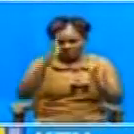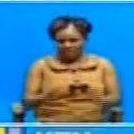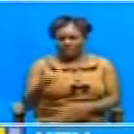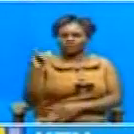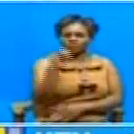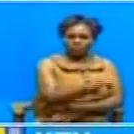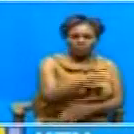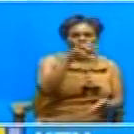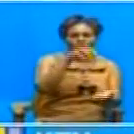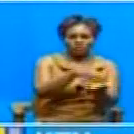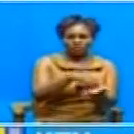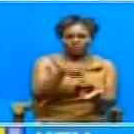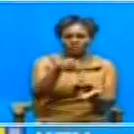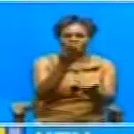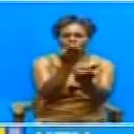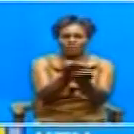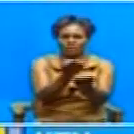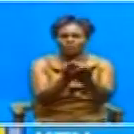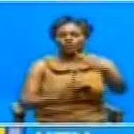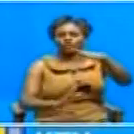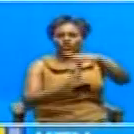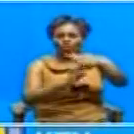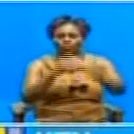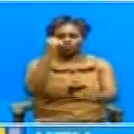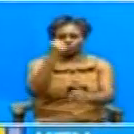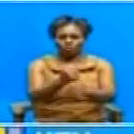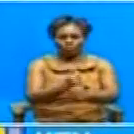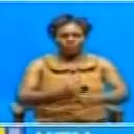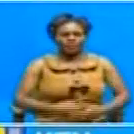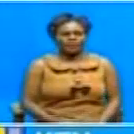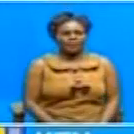his position despite having applied for the top job.